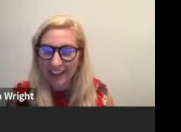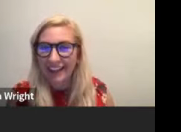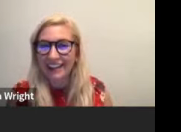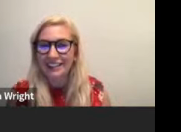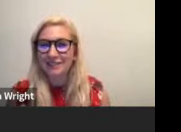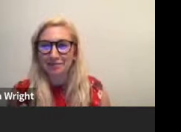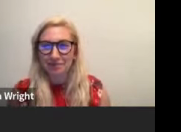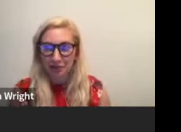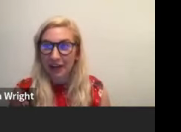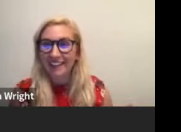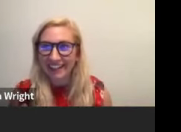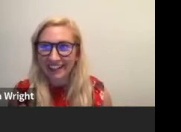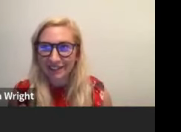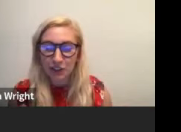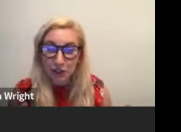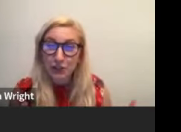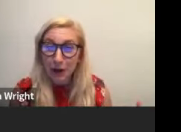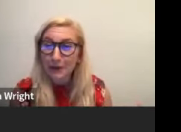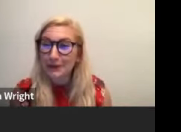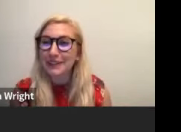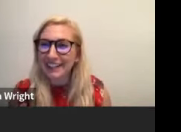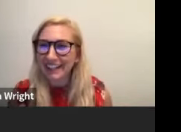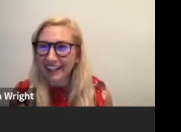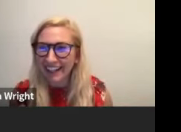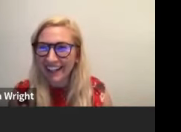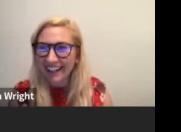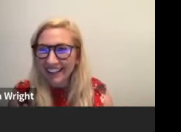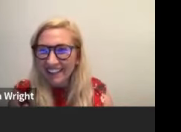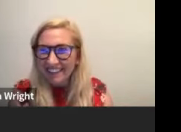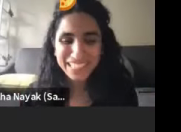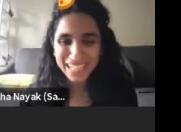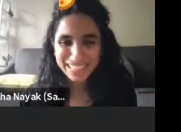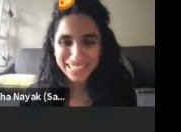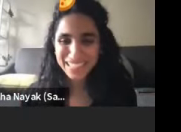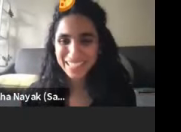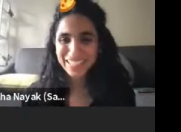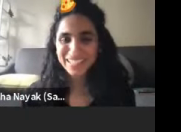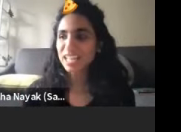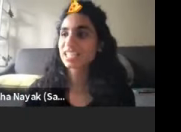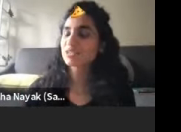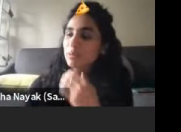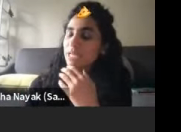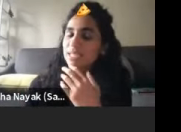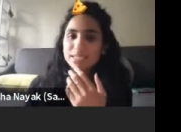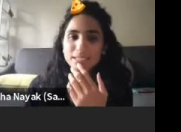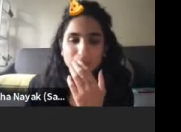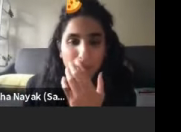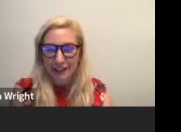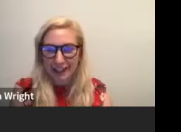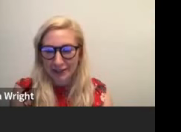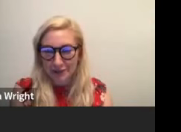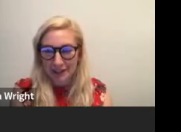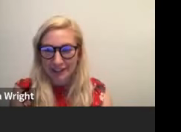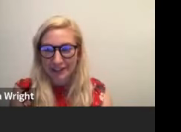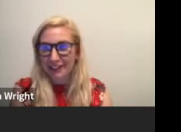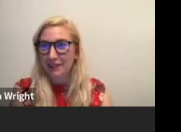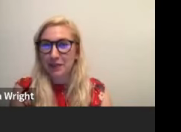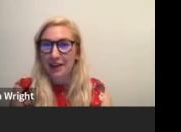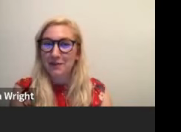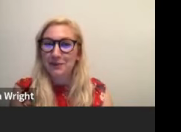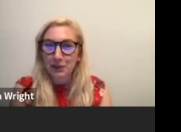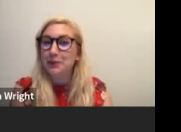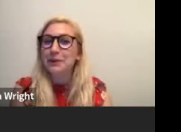interact with in reality, which is so cool. Yes. And that's why we have an understanding of what this